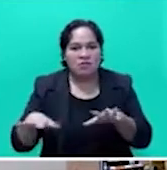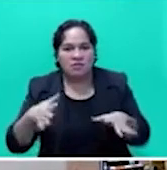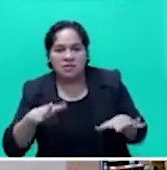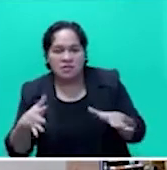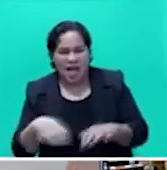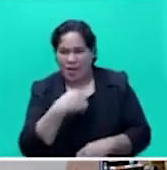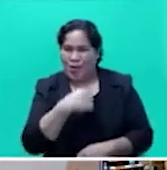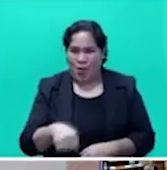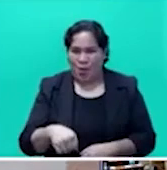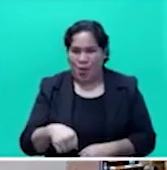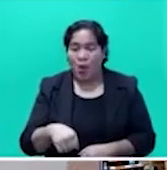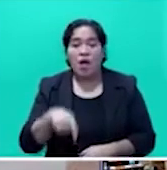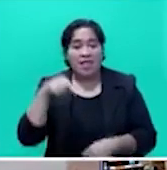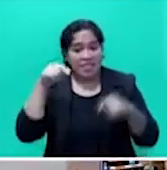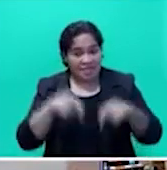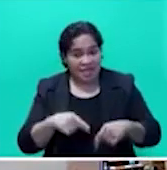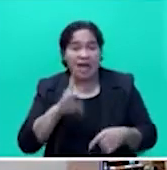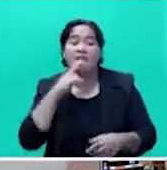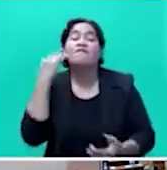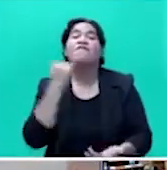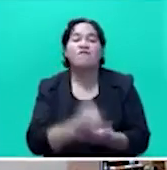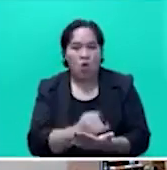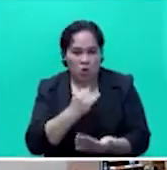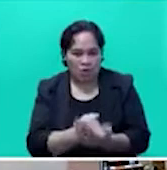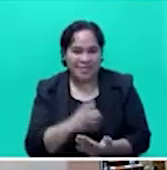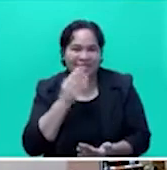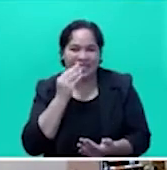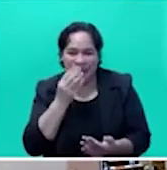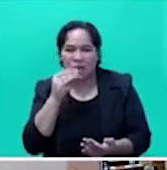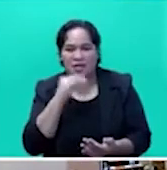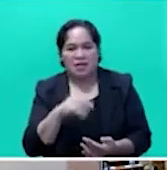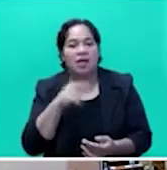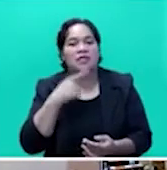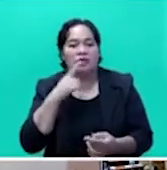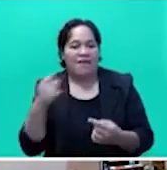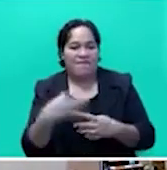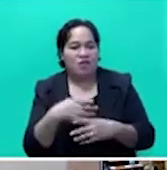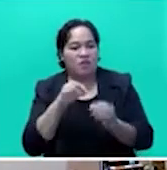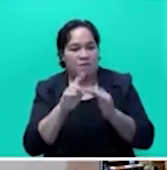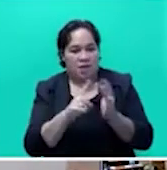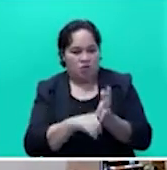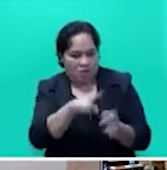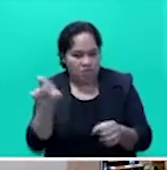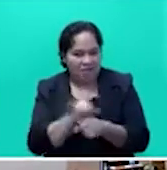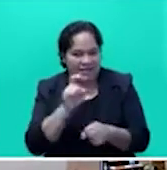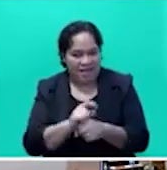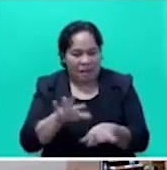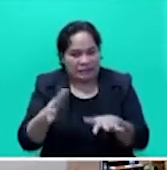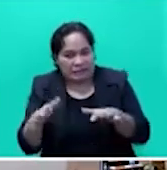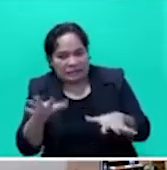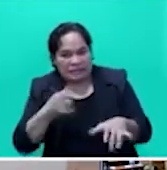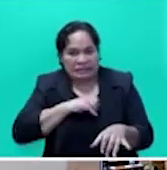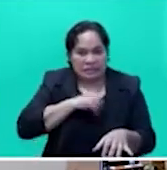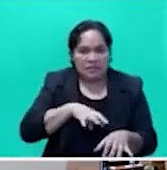not creating instability. It is these false statements on social media about the effect of the bills that is creating instability. It